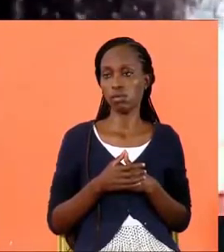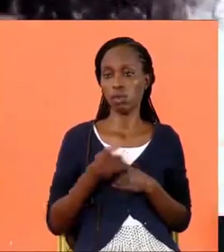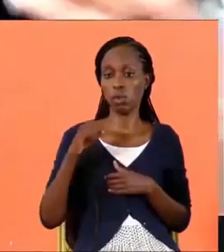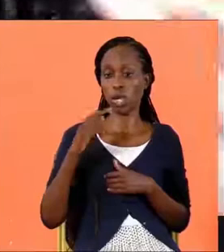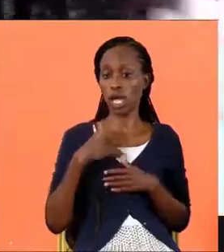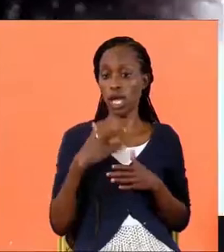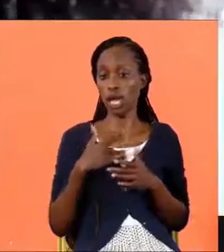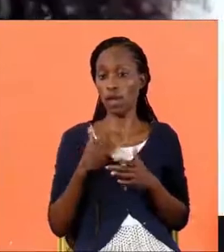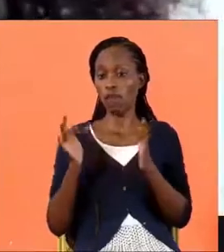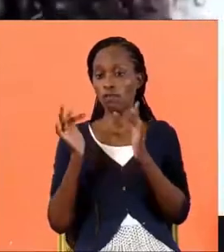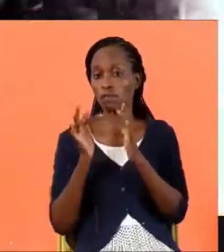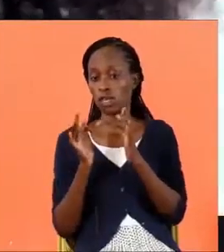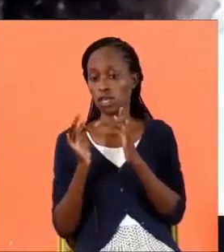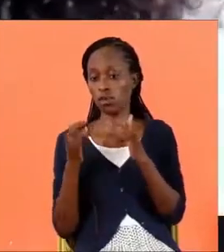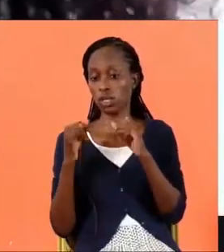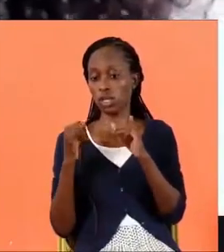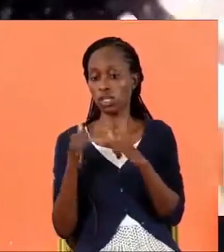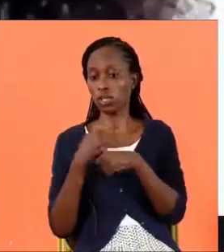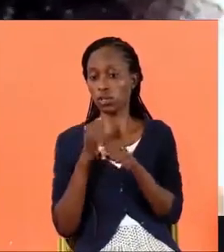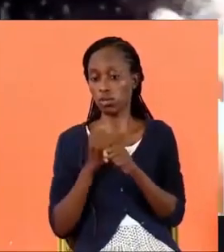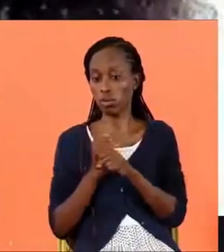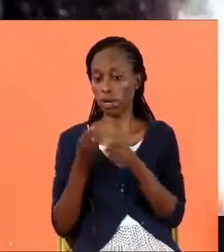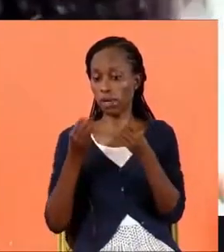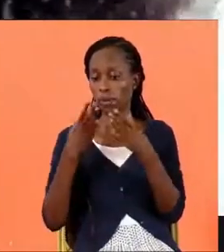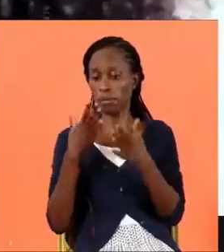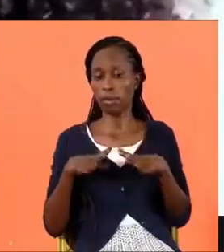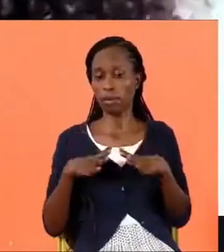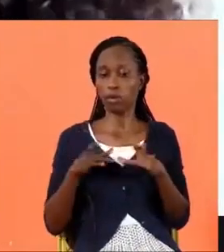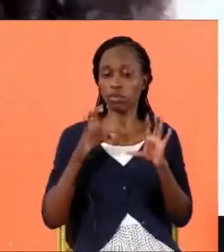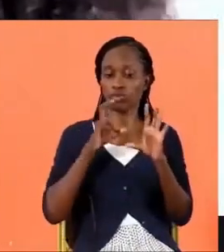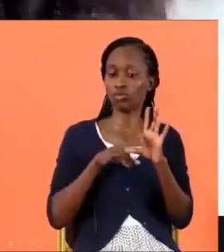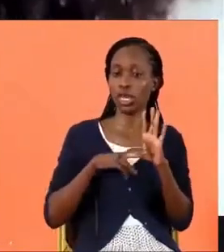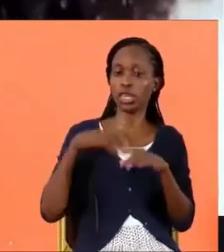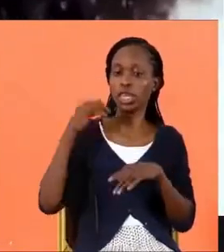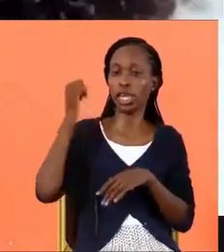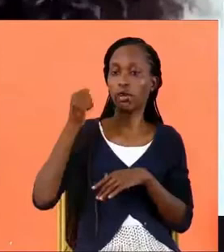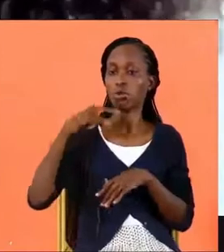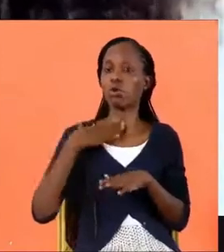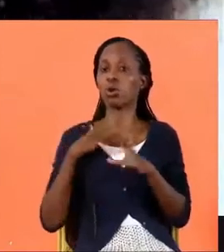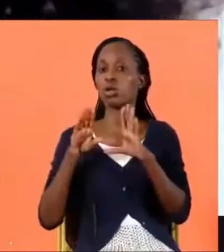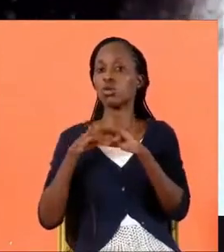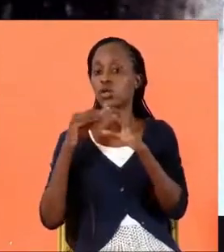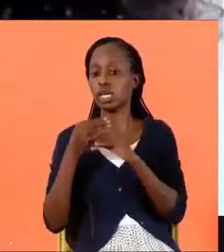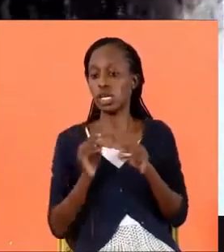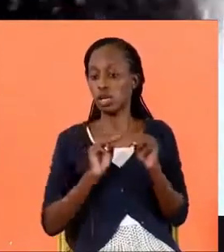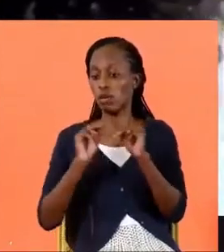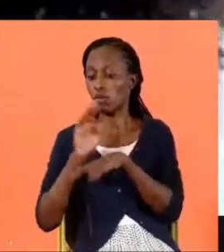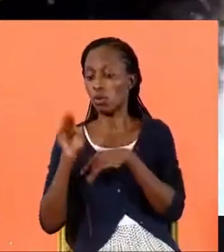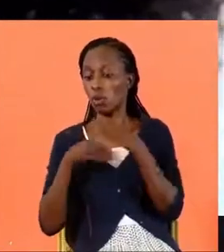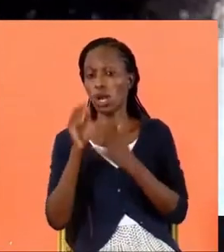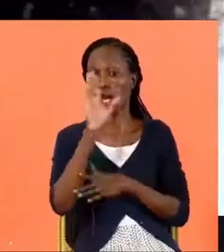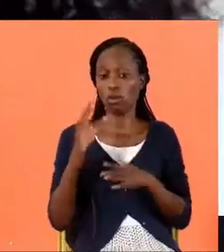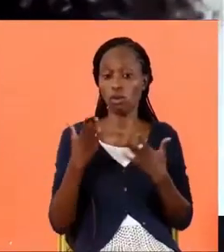trying to get as many people as possible to join the Stop the Bleeding campaign, really. We want to create a movement across the continent where people